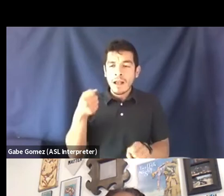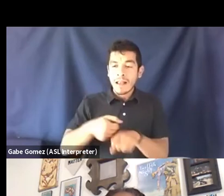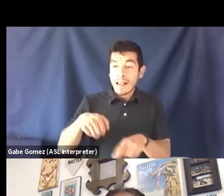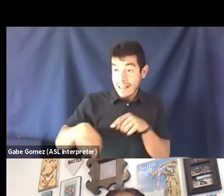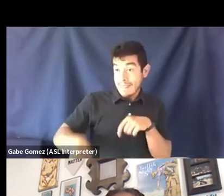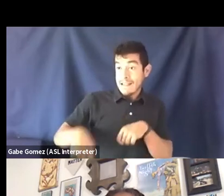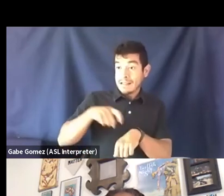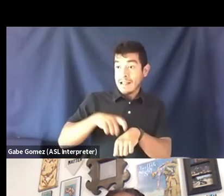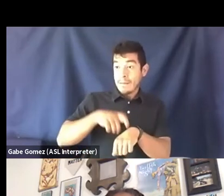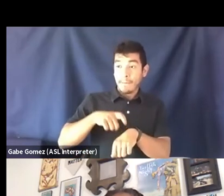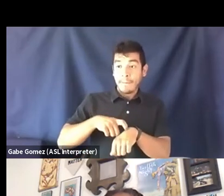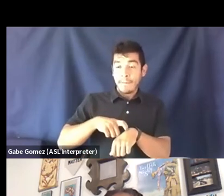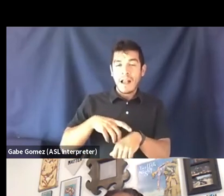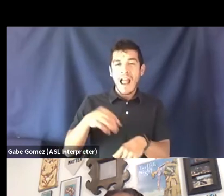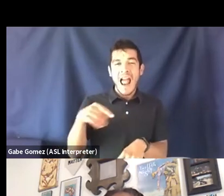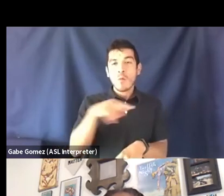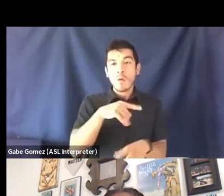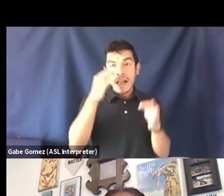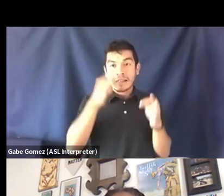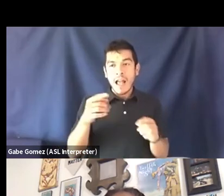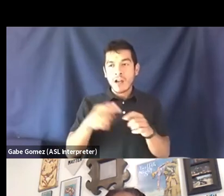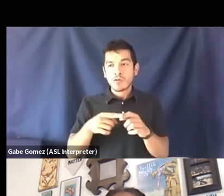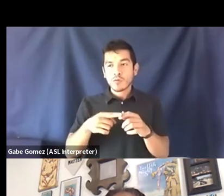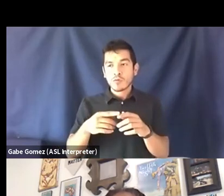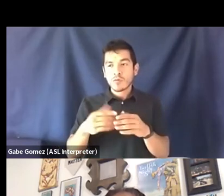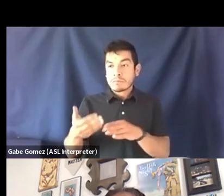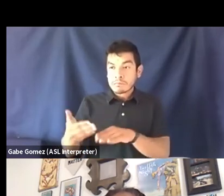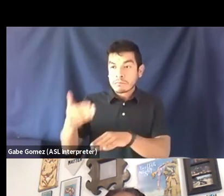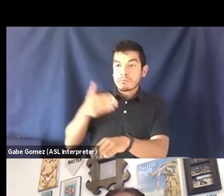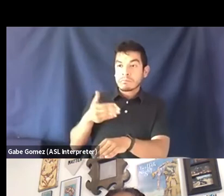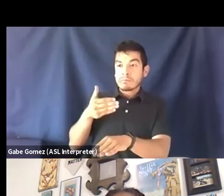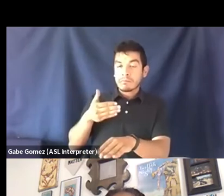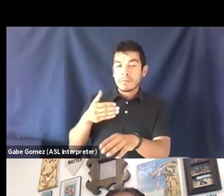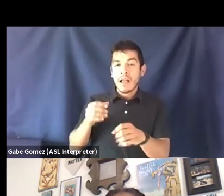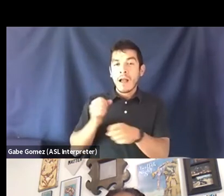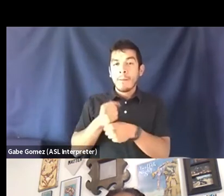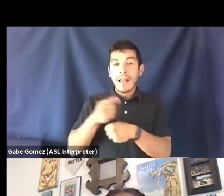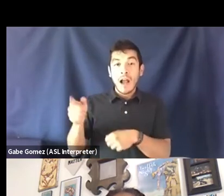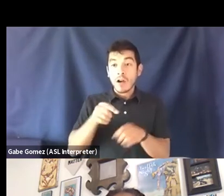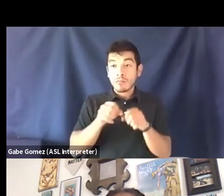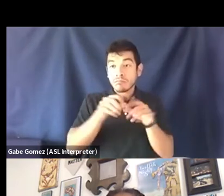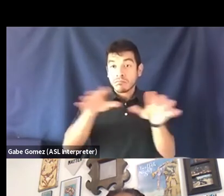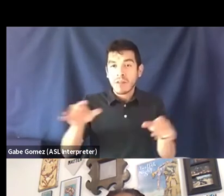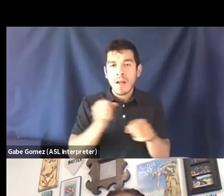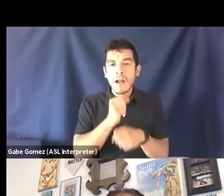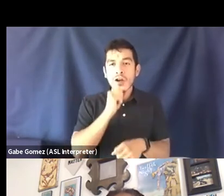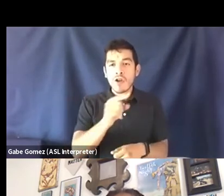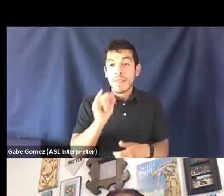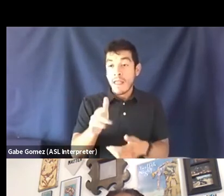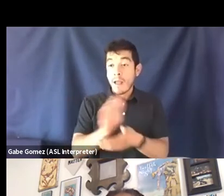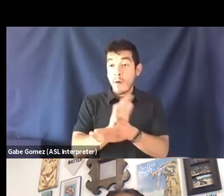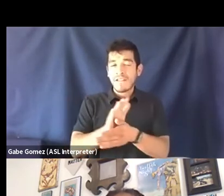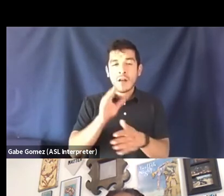and I decided to actually move up our broadcast on PBS's Independent Lens to ensure that the film would be accessible in this